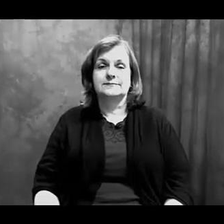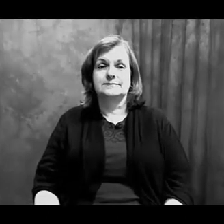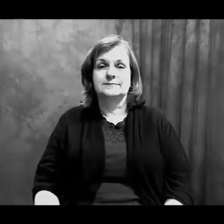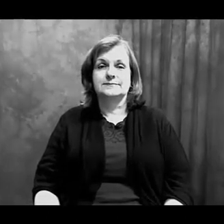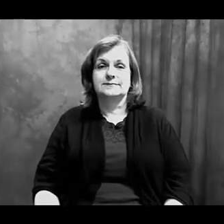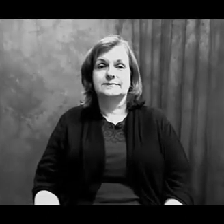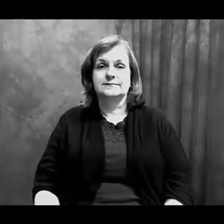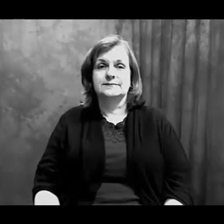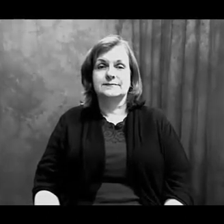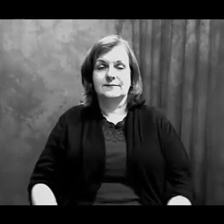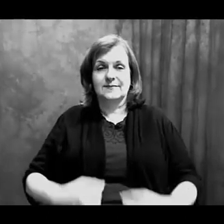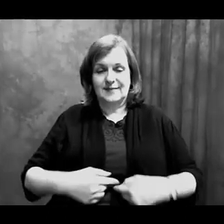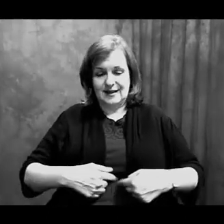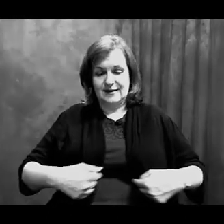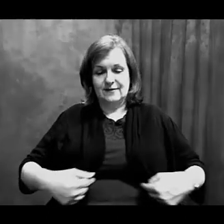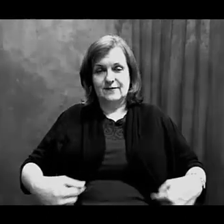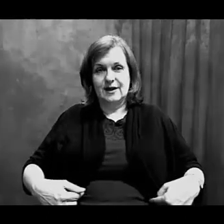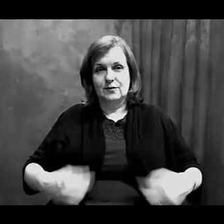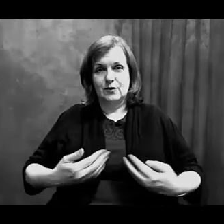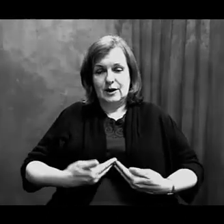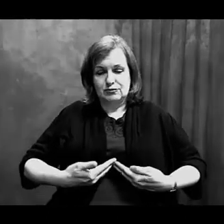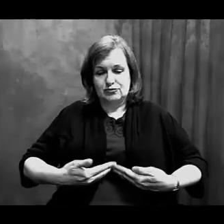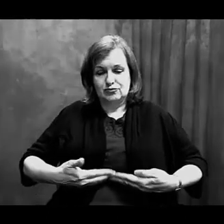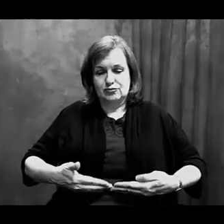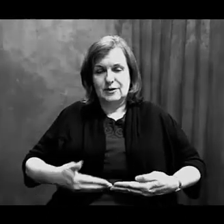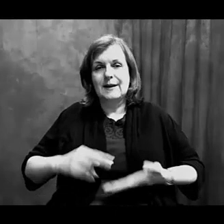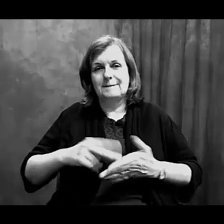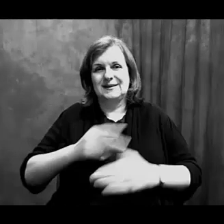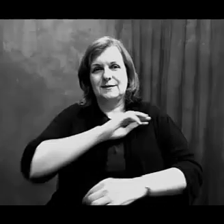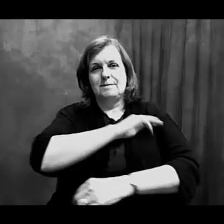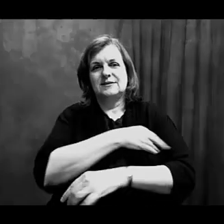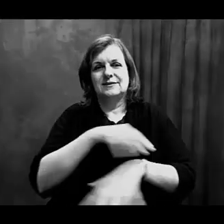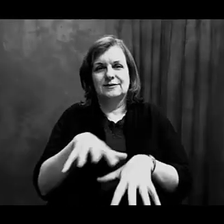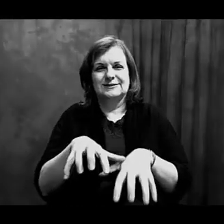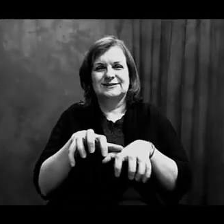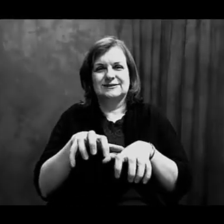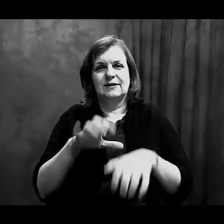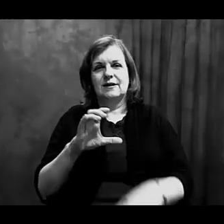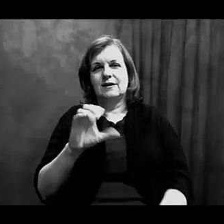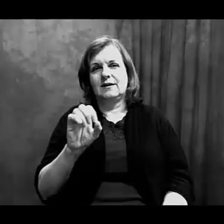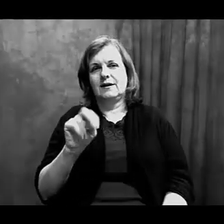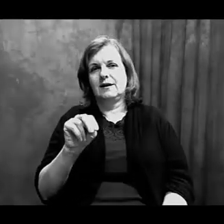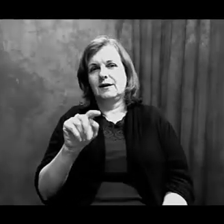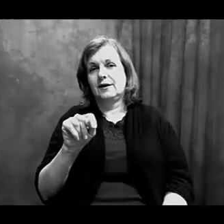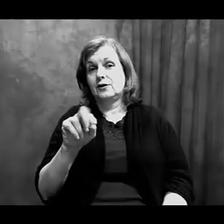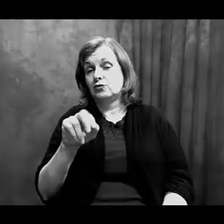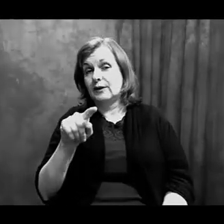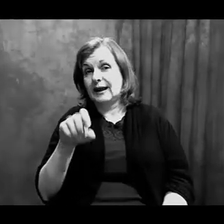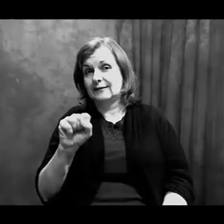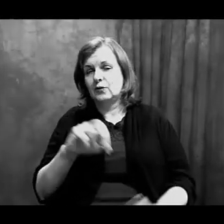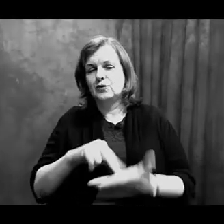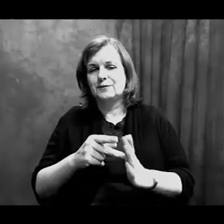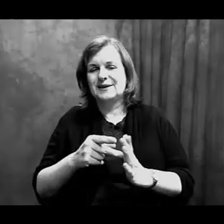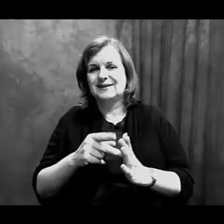The diaphragm muscle itself is actually contracting. When a muscle contracts, it gets shorter.